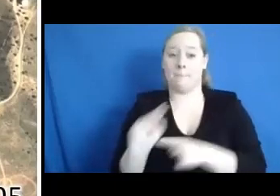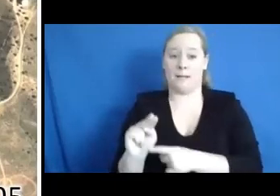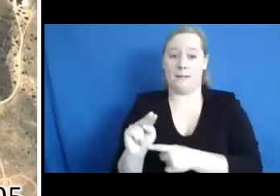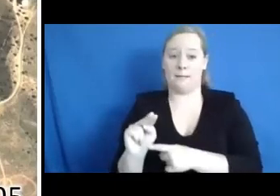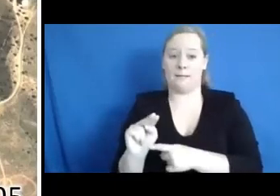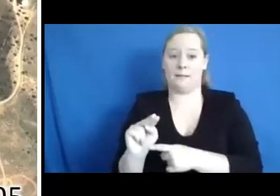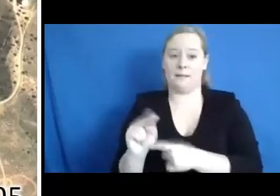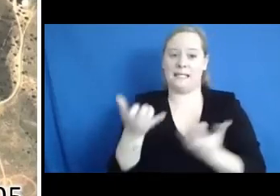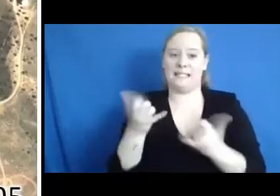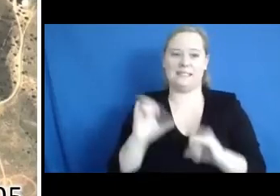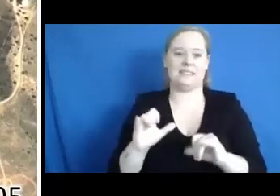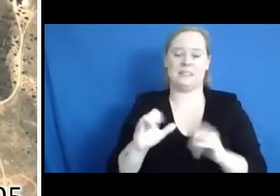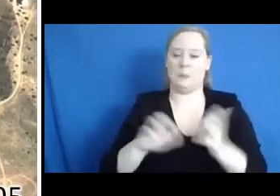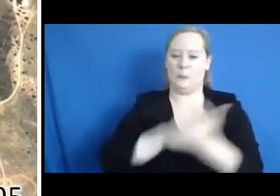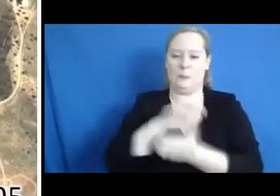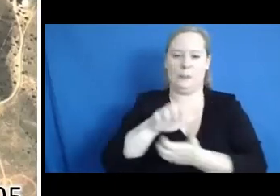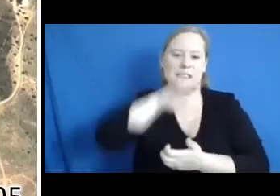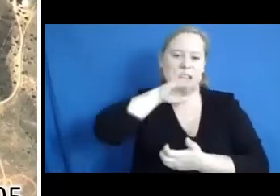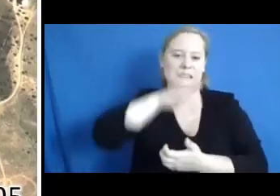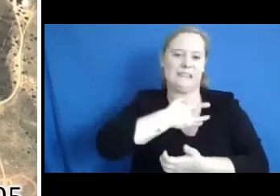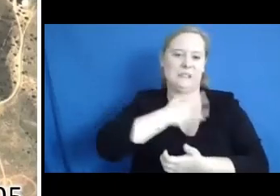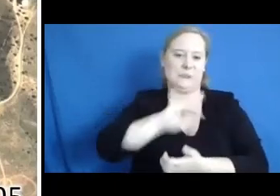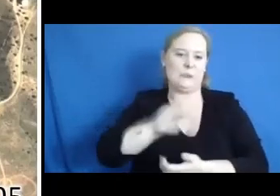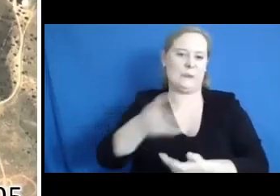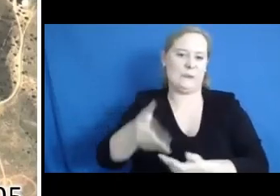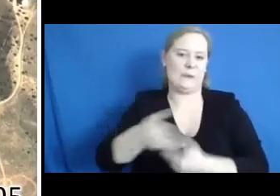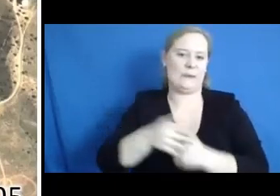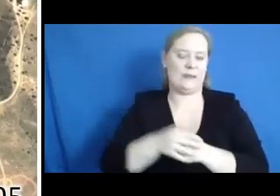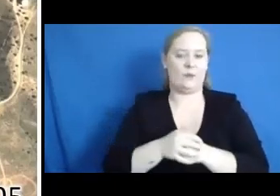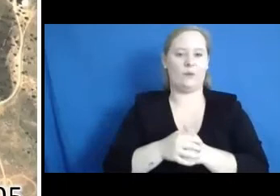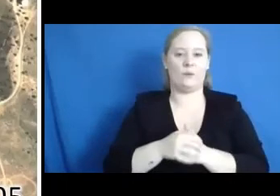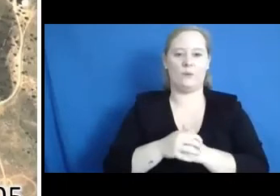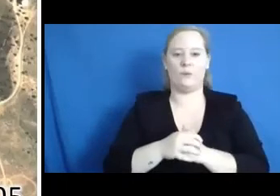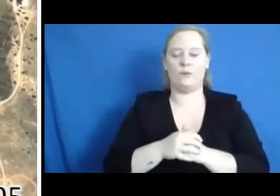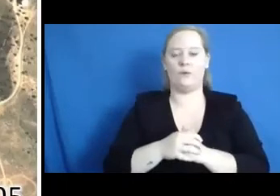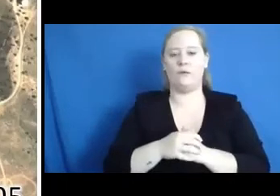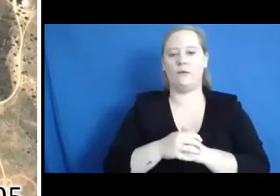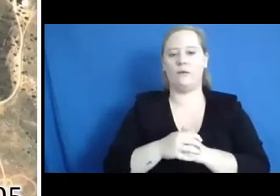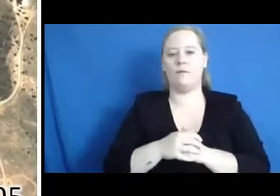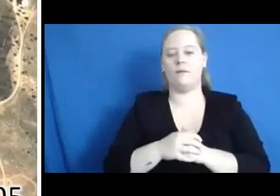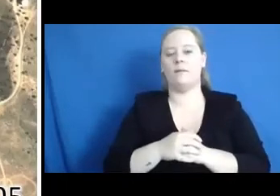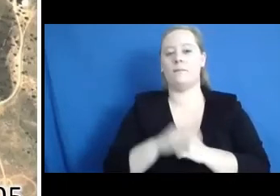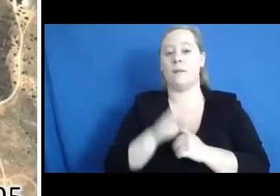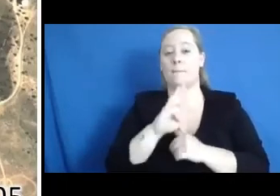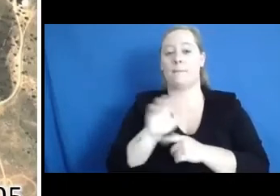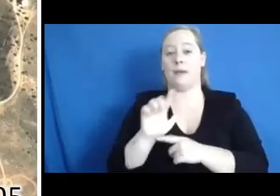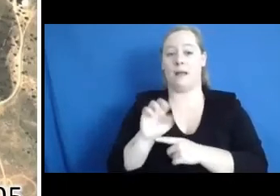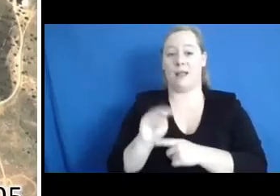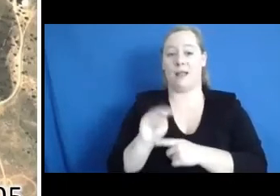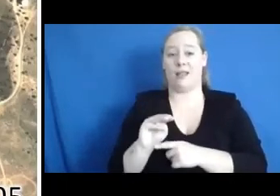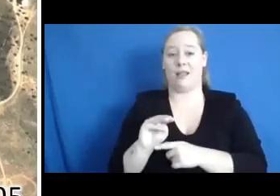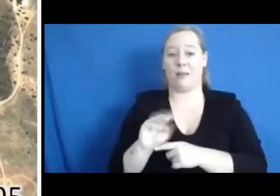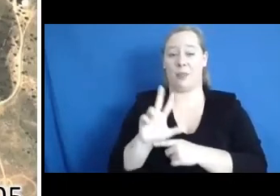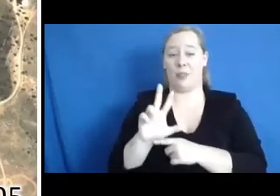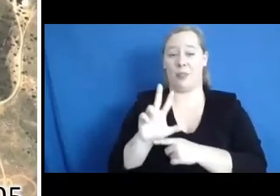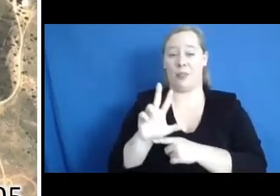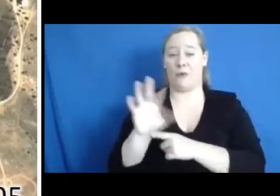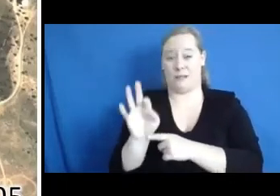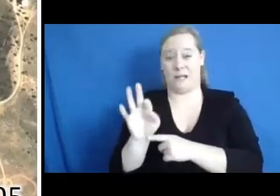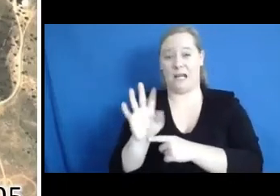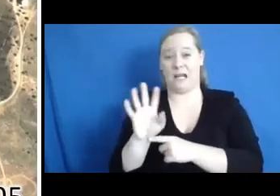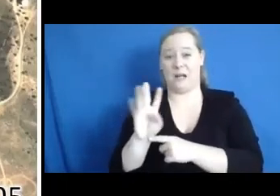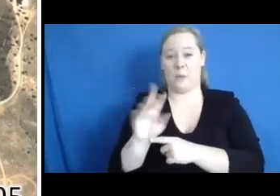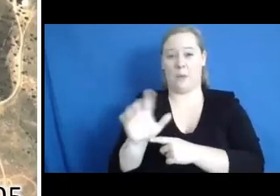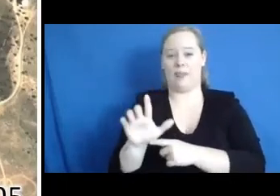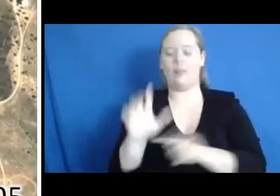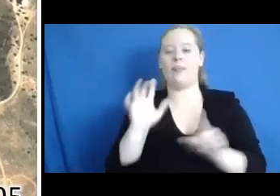a contaminant of concern at the site. So I mentioned earlier, BLM 39 is one of the wells